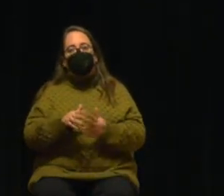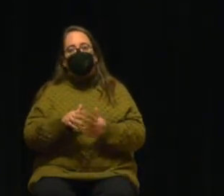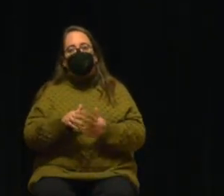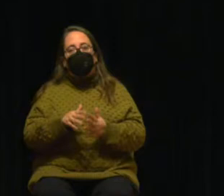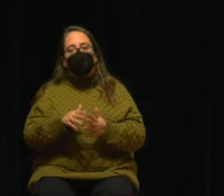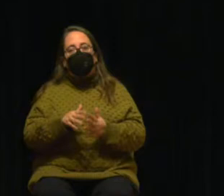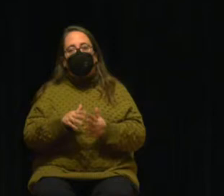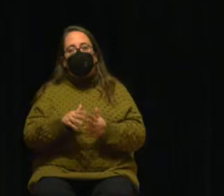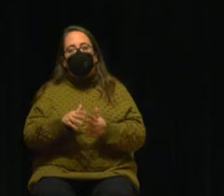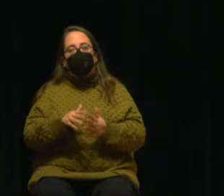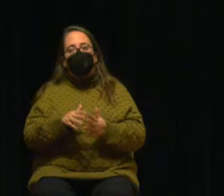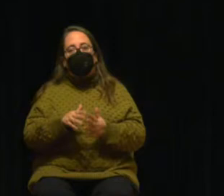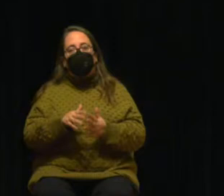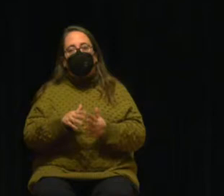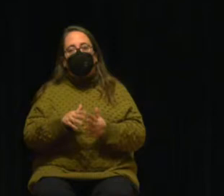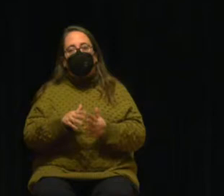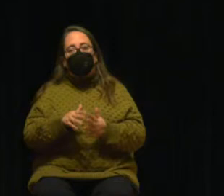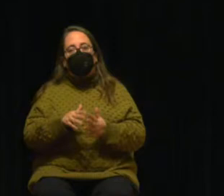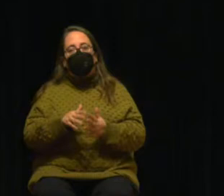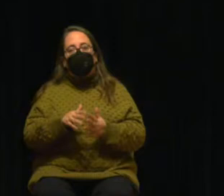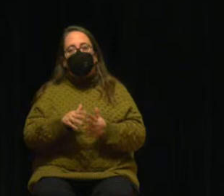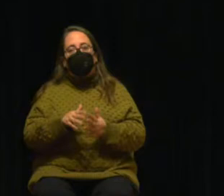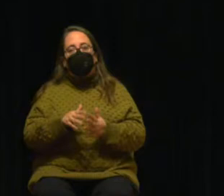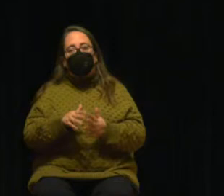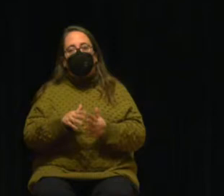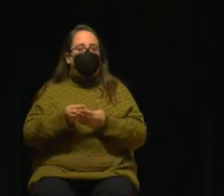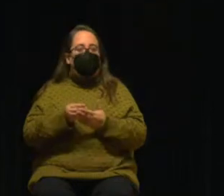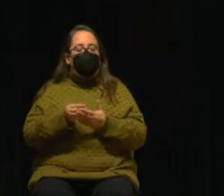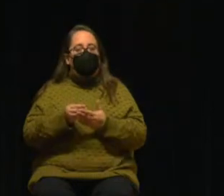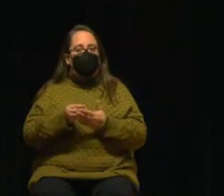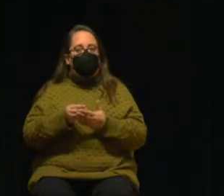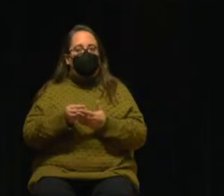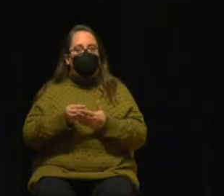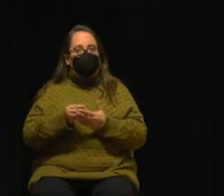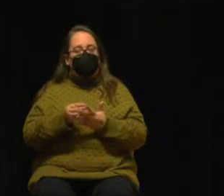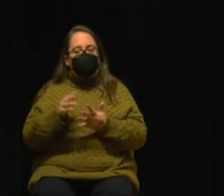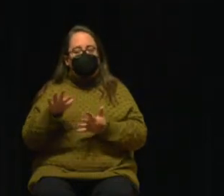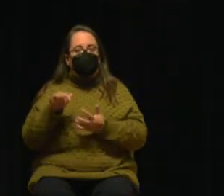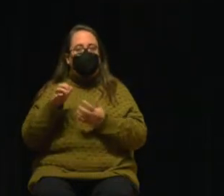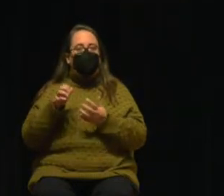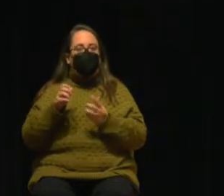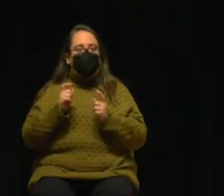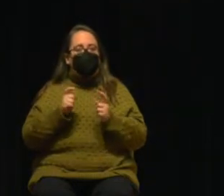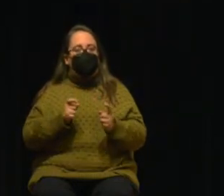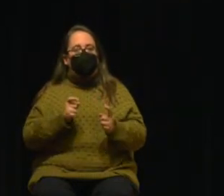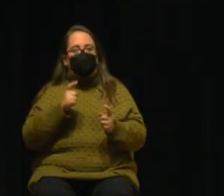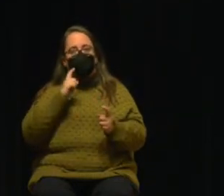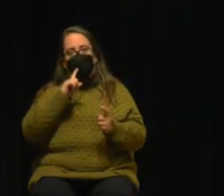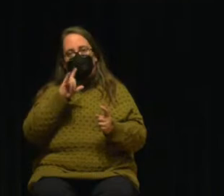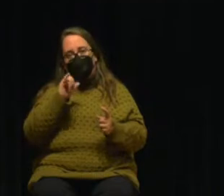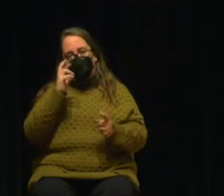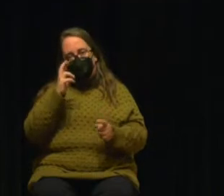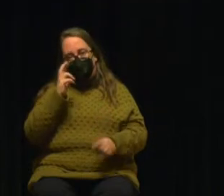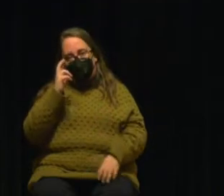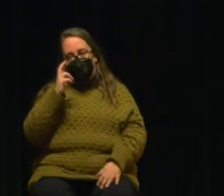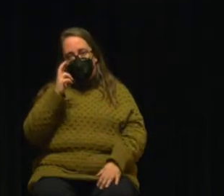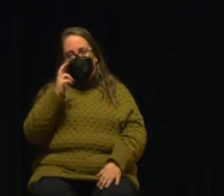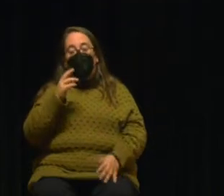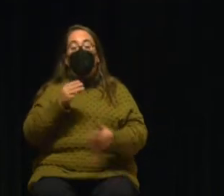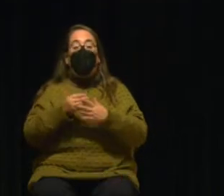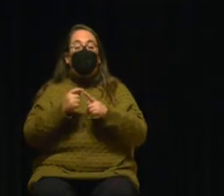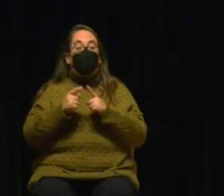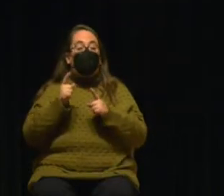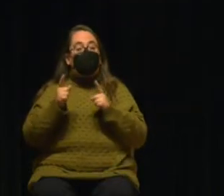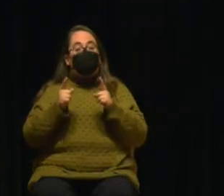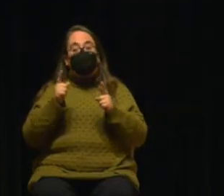meetings, often in Black churches, where money was contributed and raised for this cause. Money also came from far away.